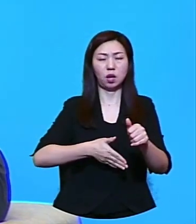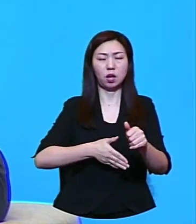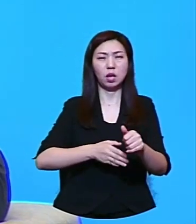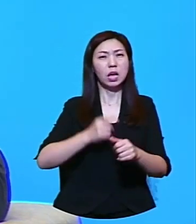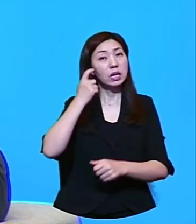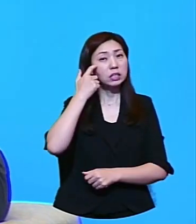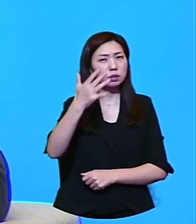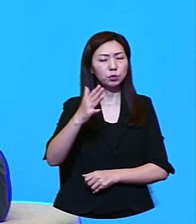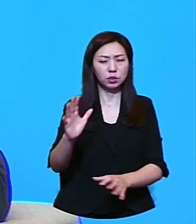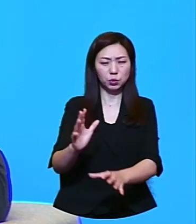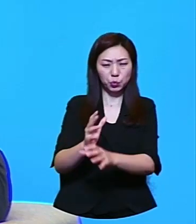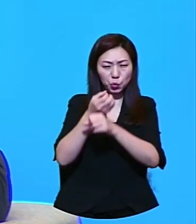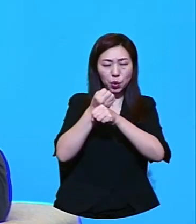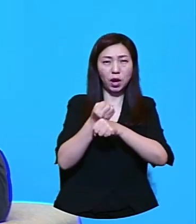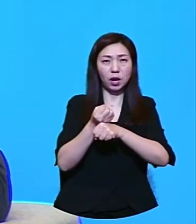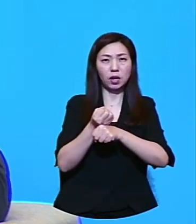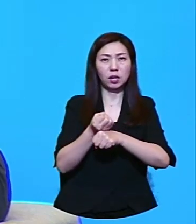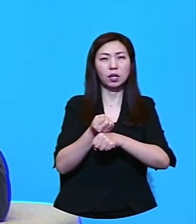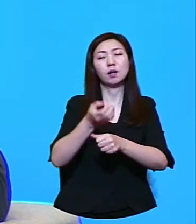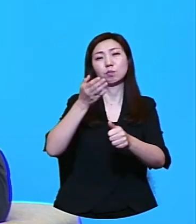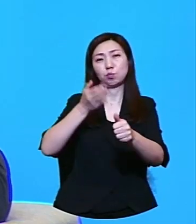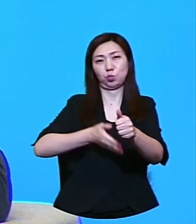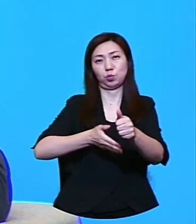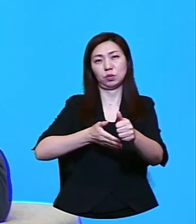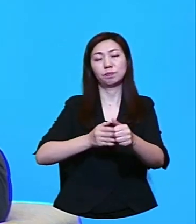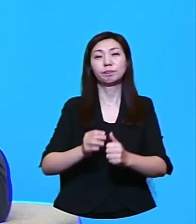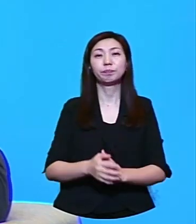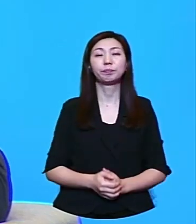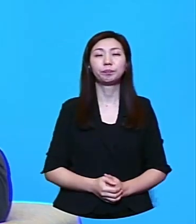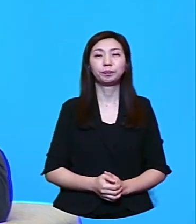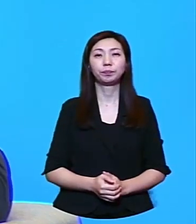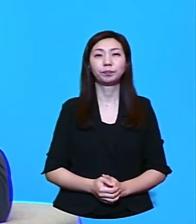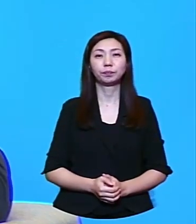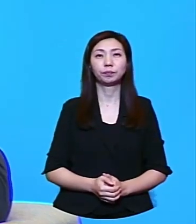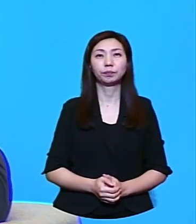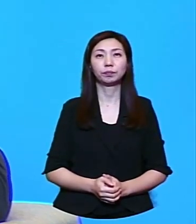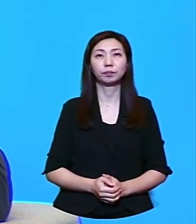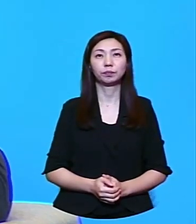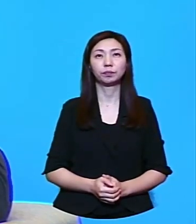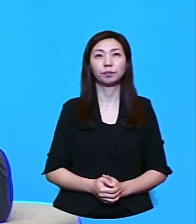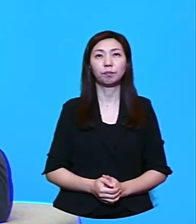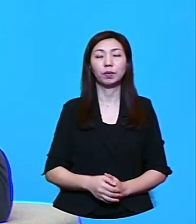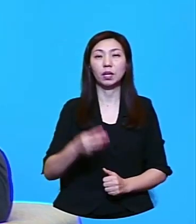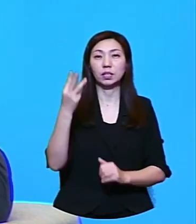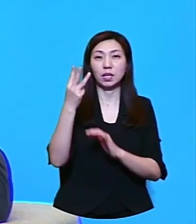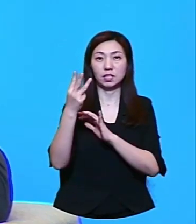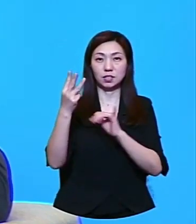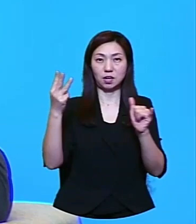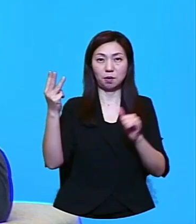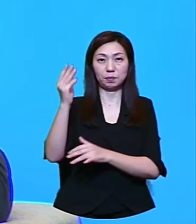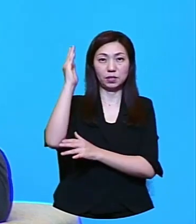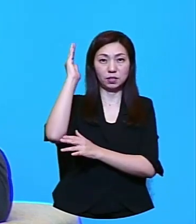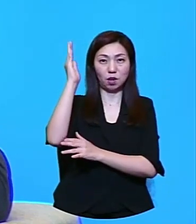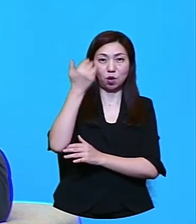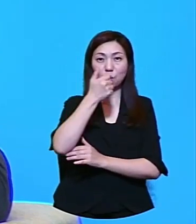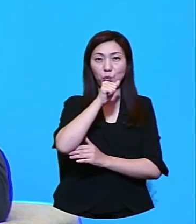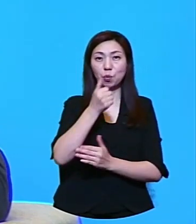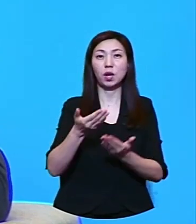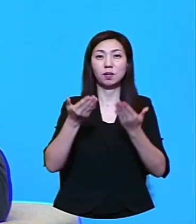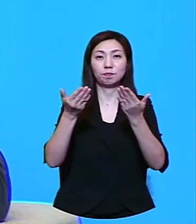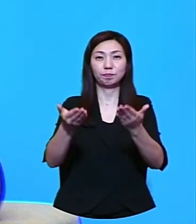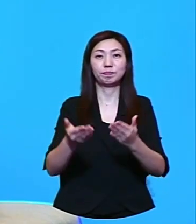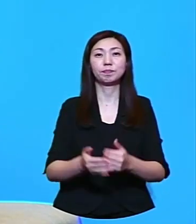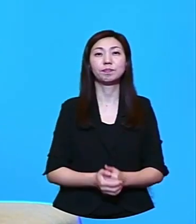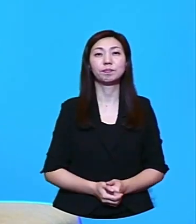further ado, I'd like to introduce to you our three eminent speakers.